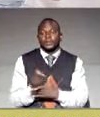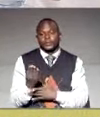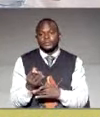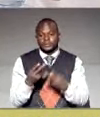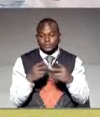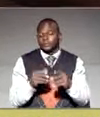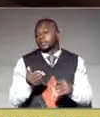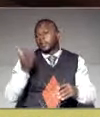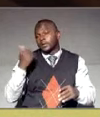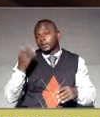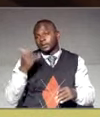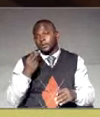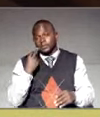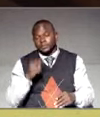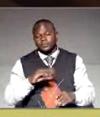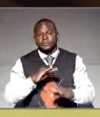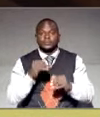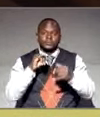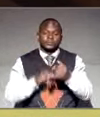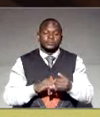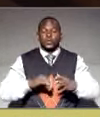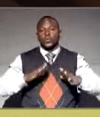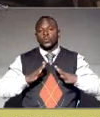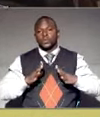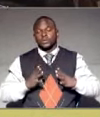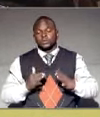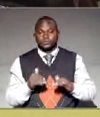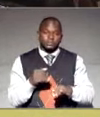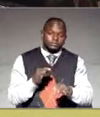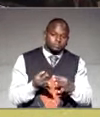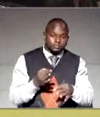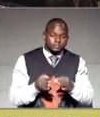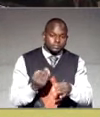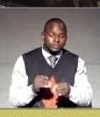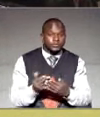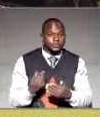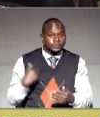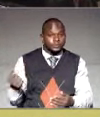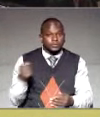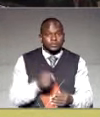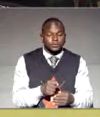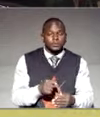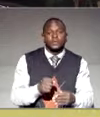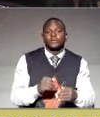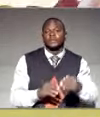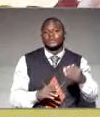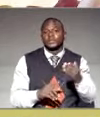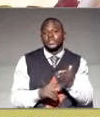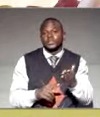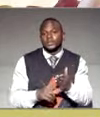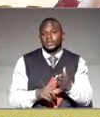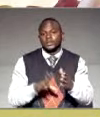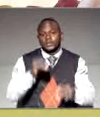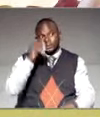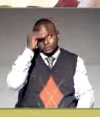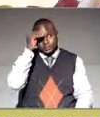way back to make senior six holiday makers occupied, at least before they enrolled for tertiary education. Everybody